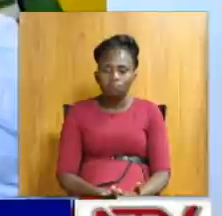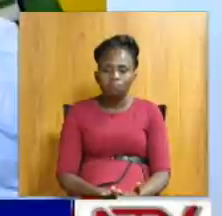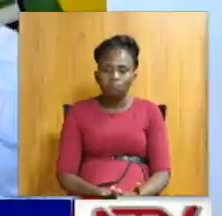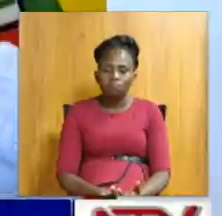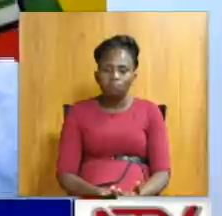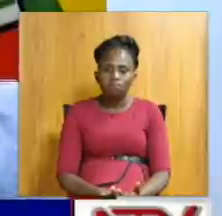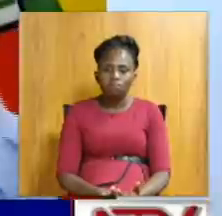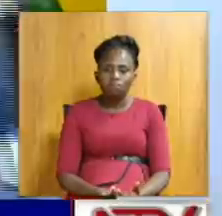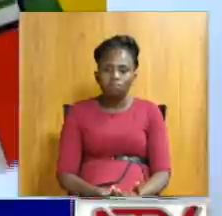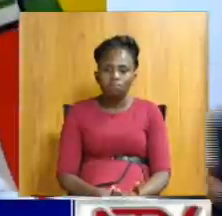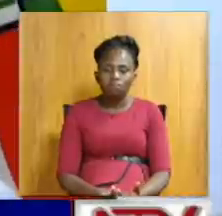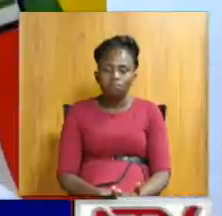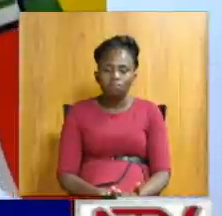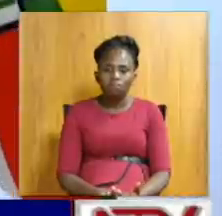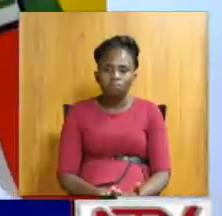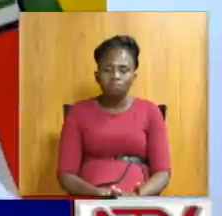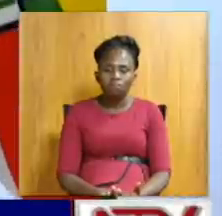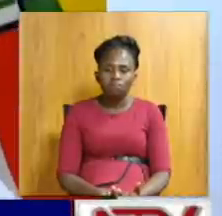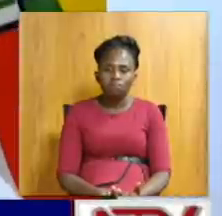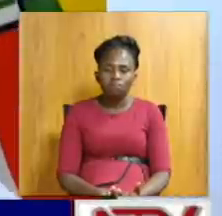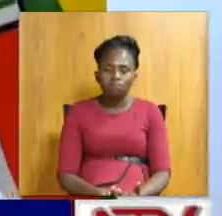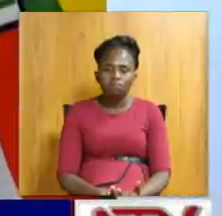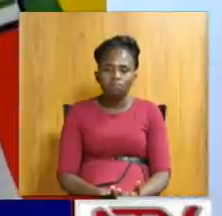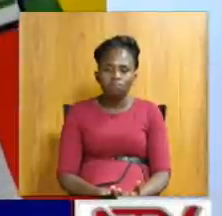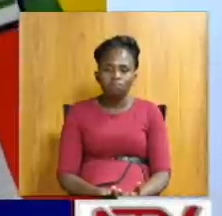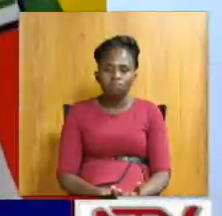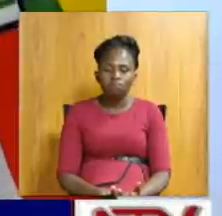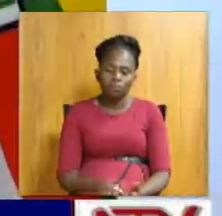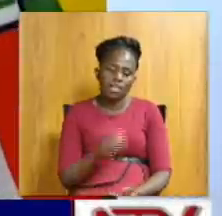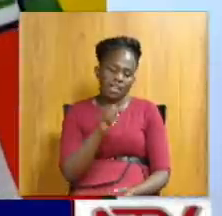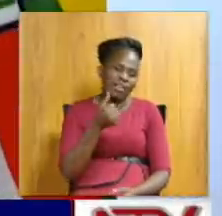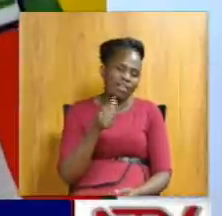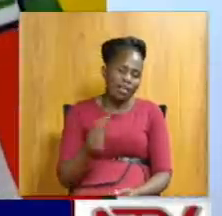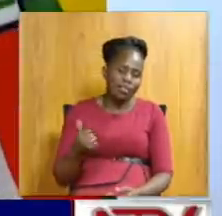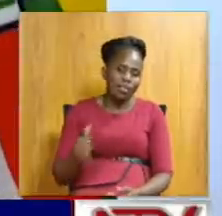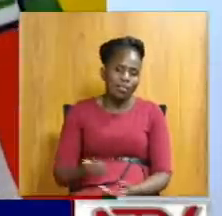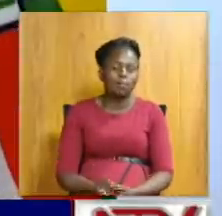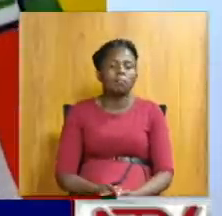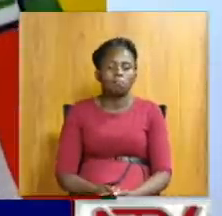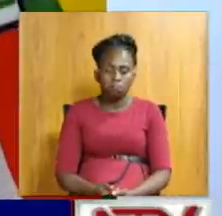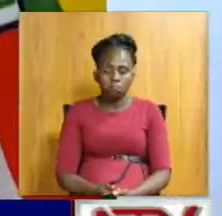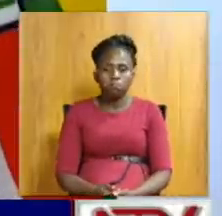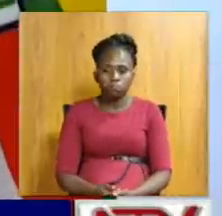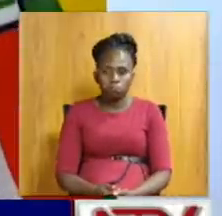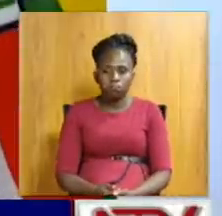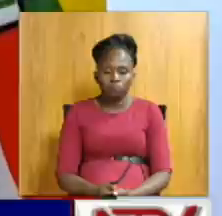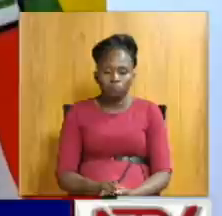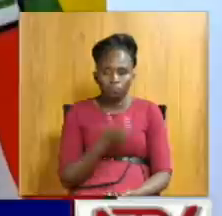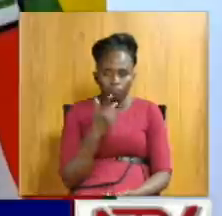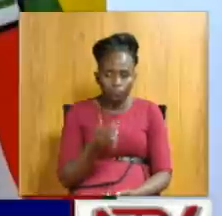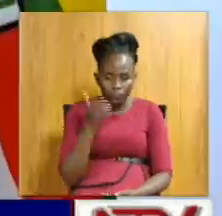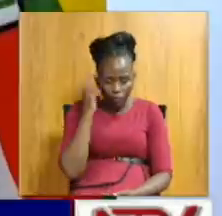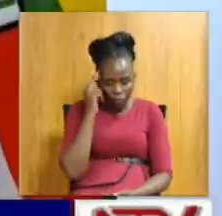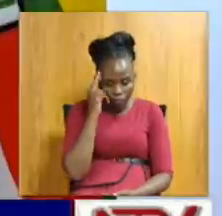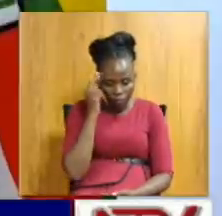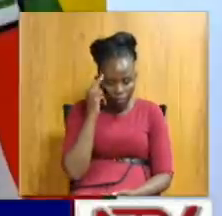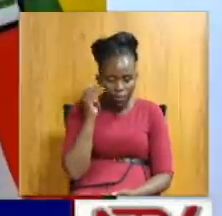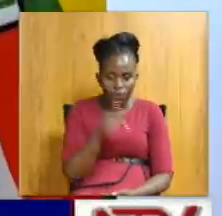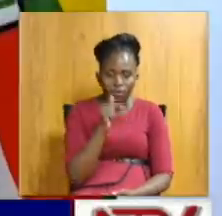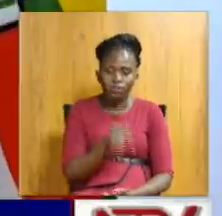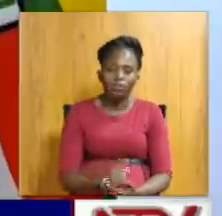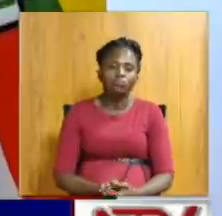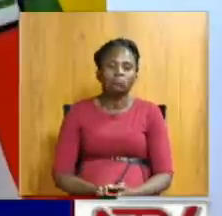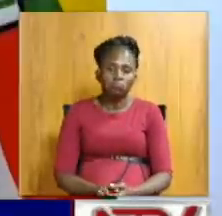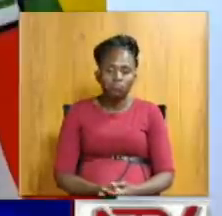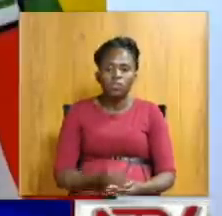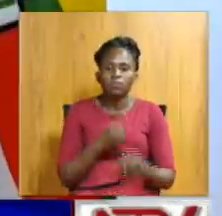etc., putting it in their heads that